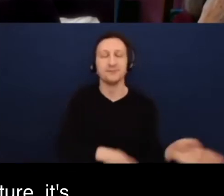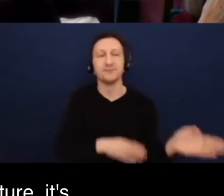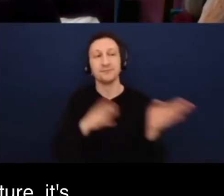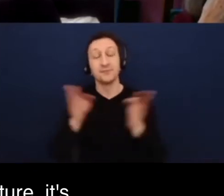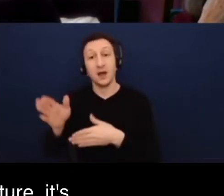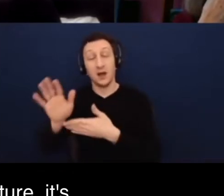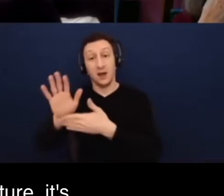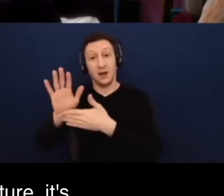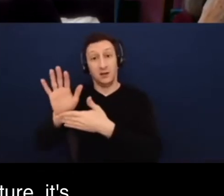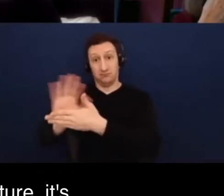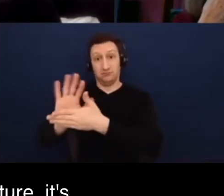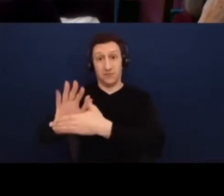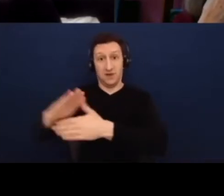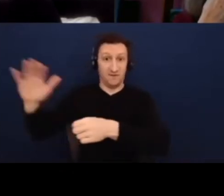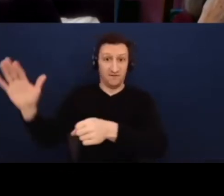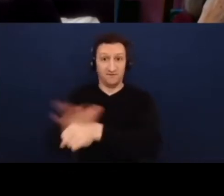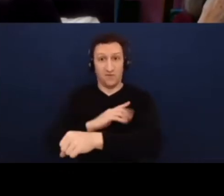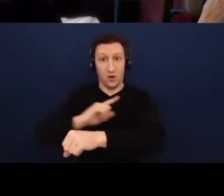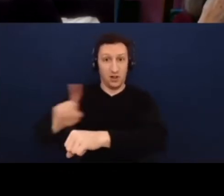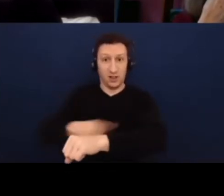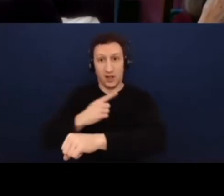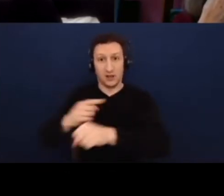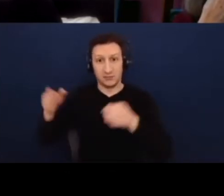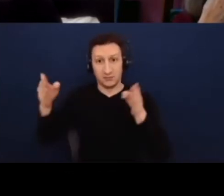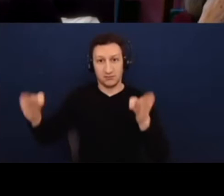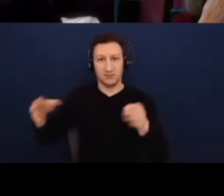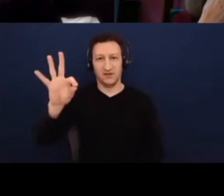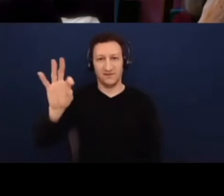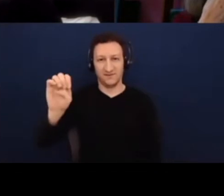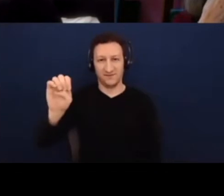it's really making sure that